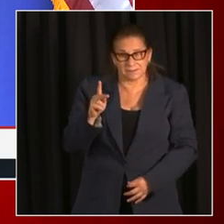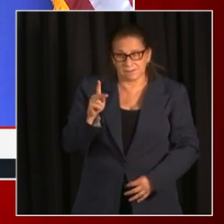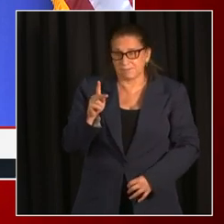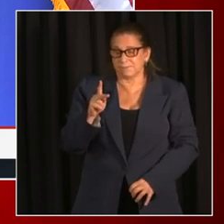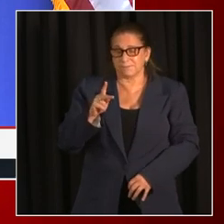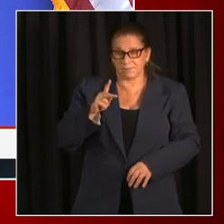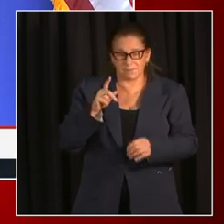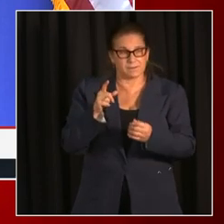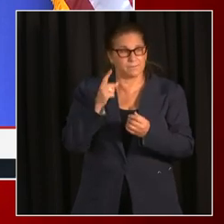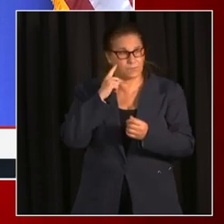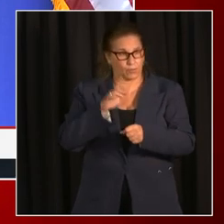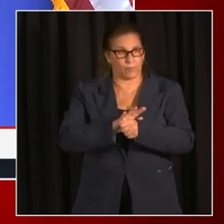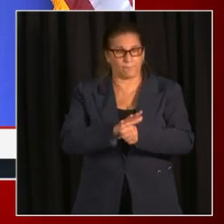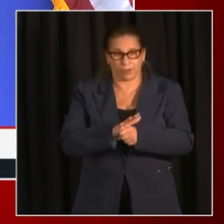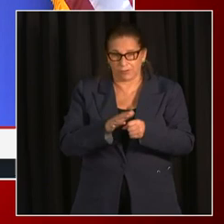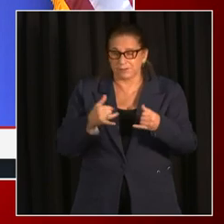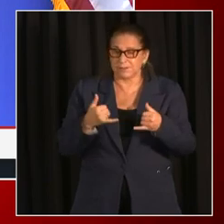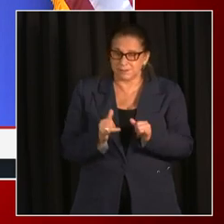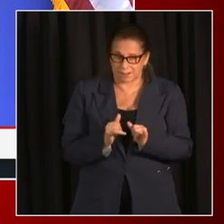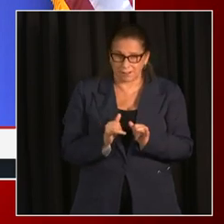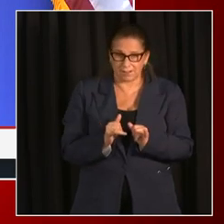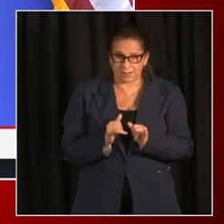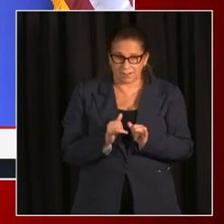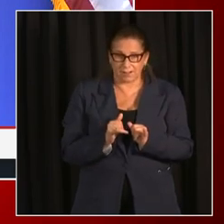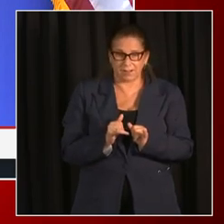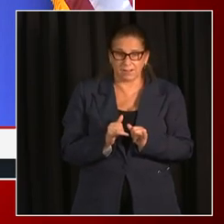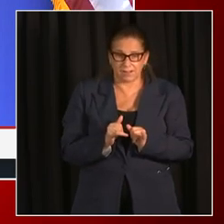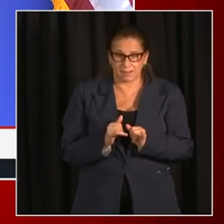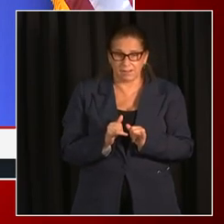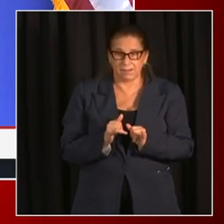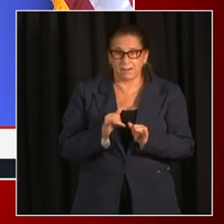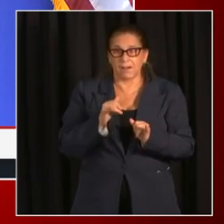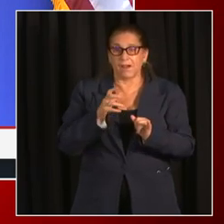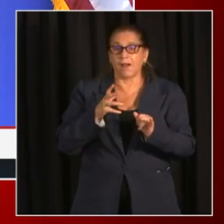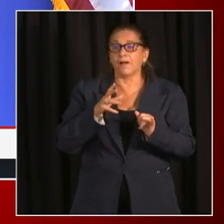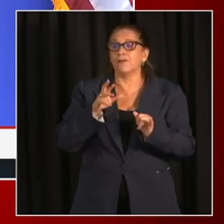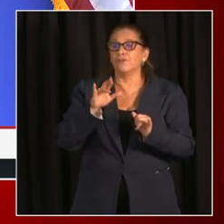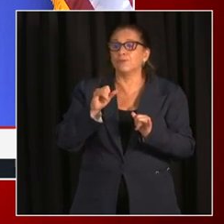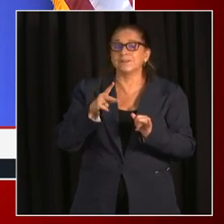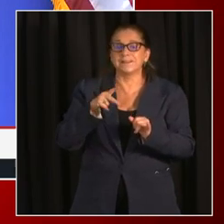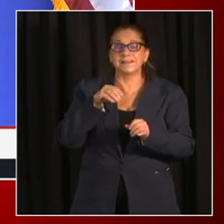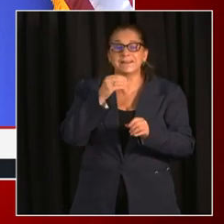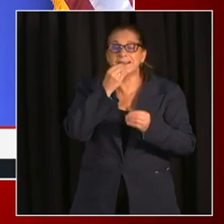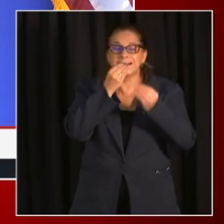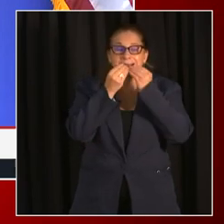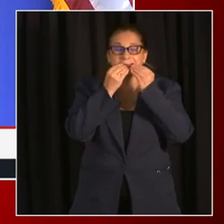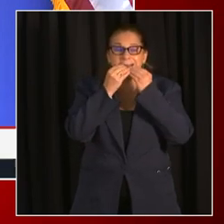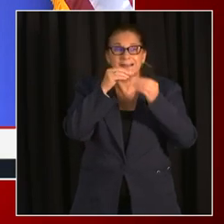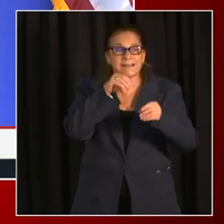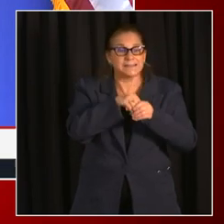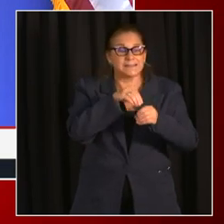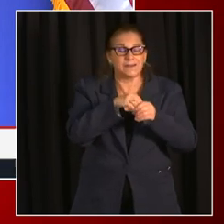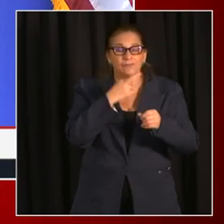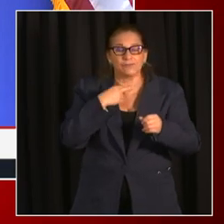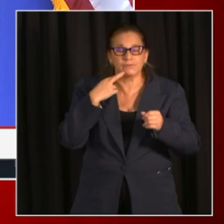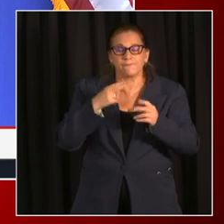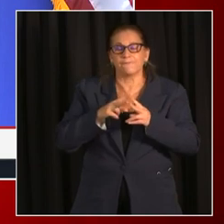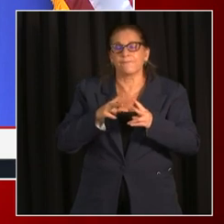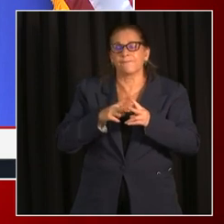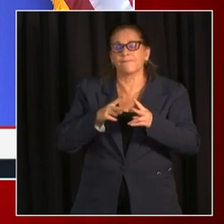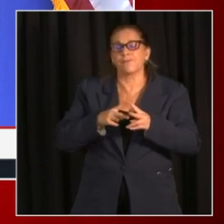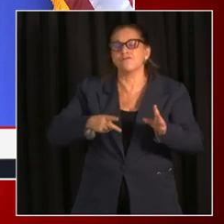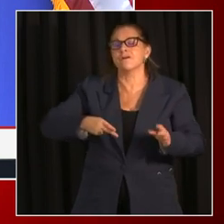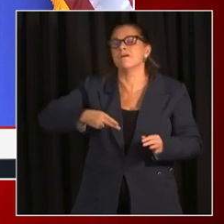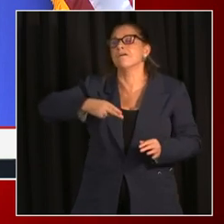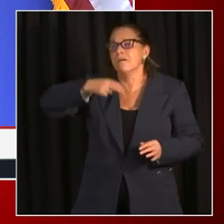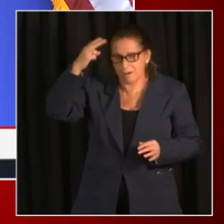that the risk is highest indoors, followed by outdoors, followed by delivery. And so our position on that has not changed just